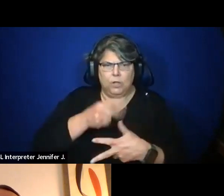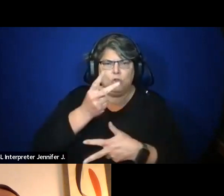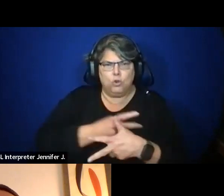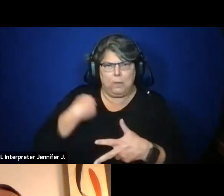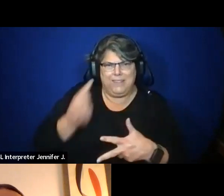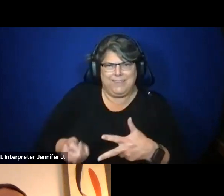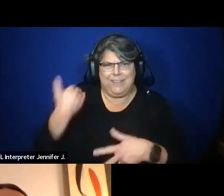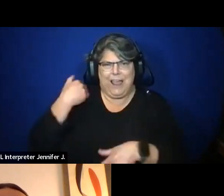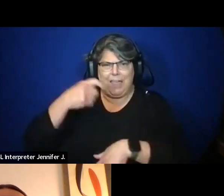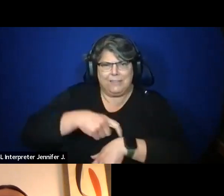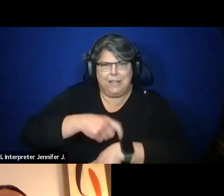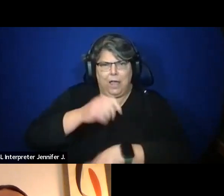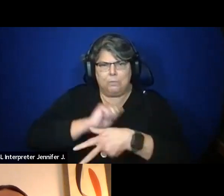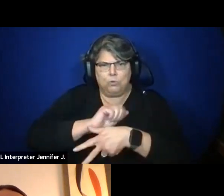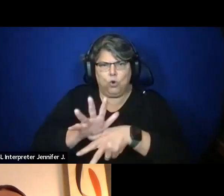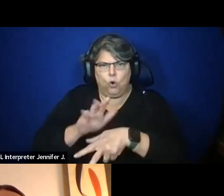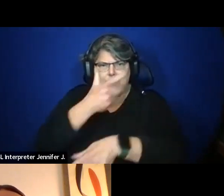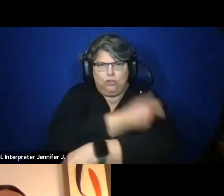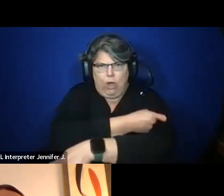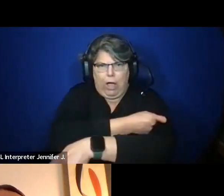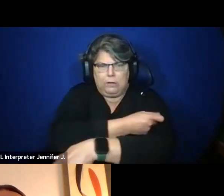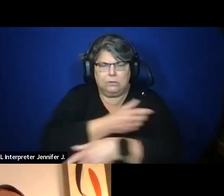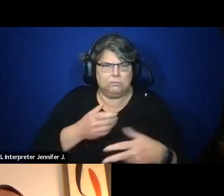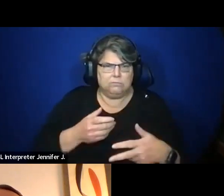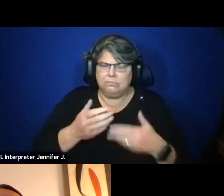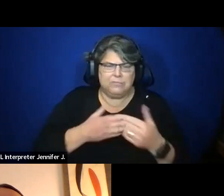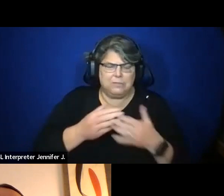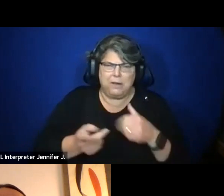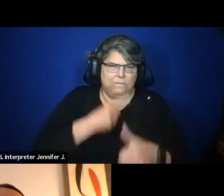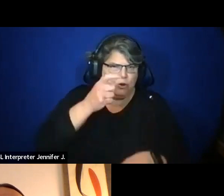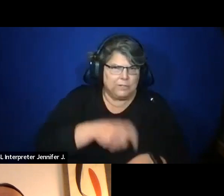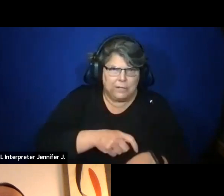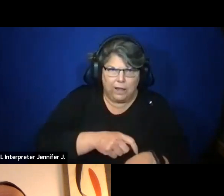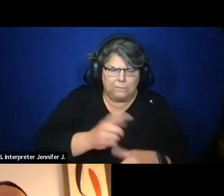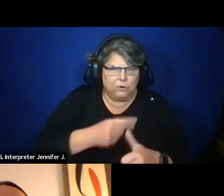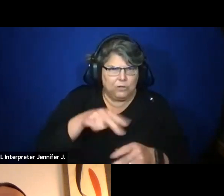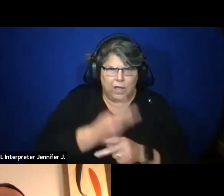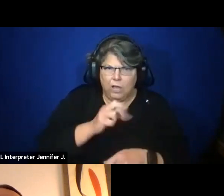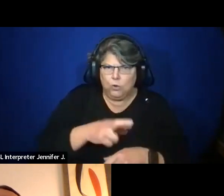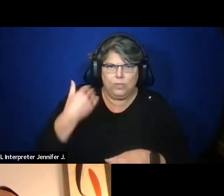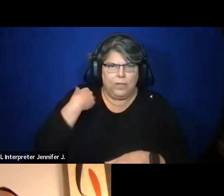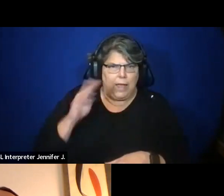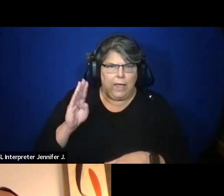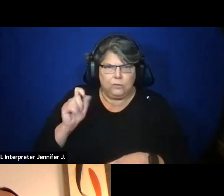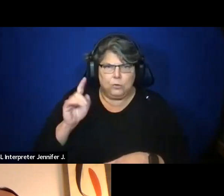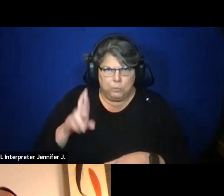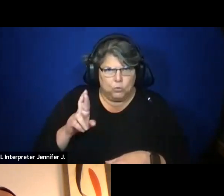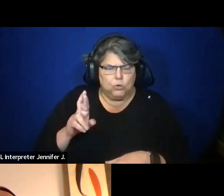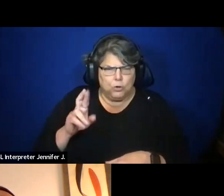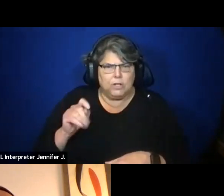your last COVID shot, whether it's the primary series or your last booster. You need to